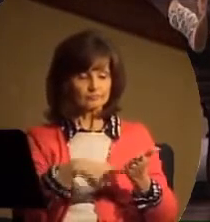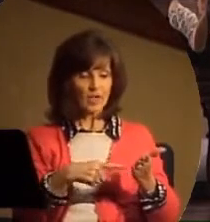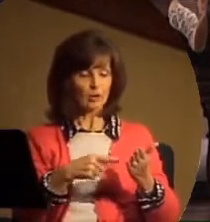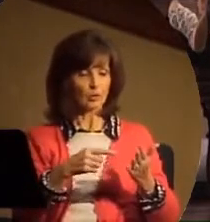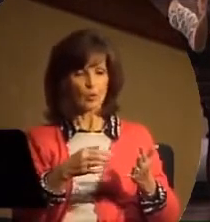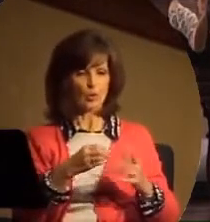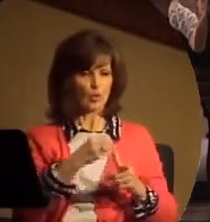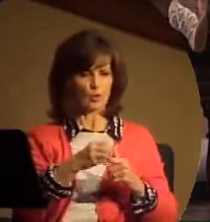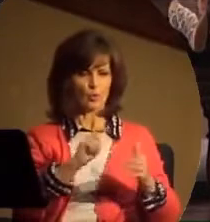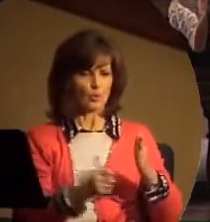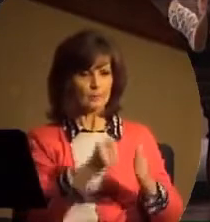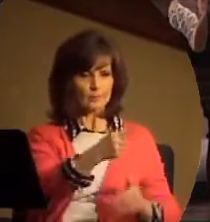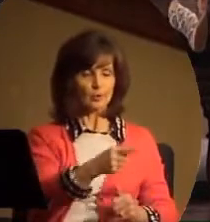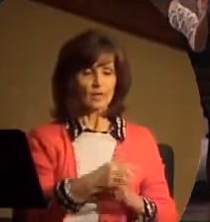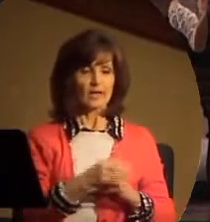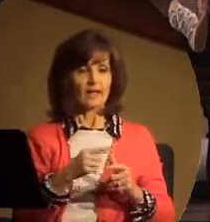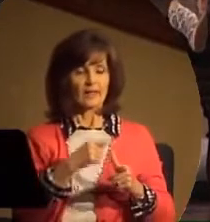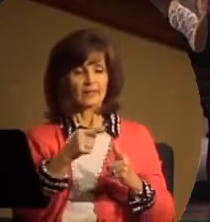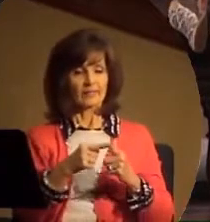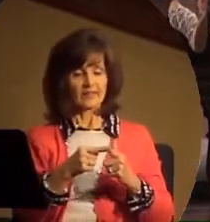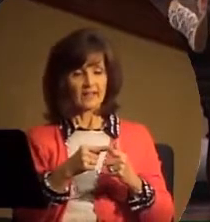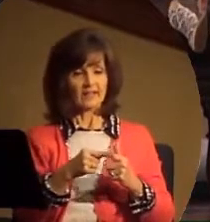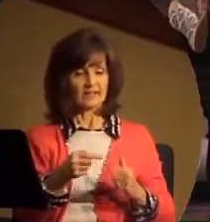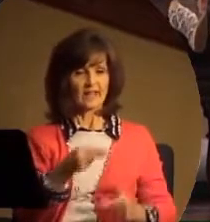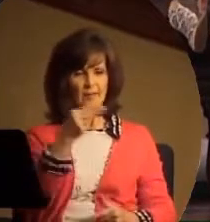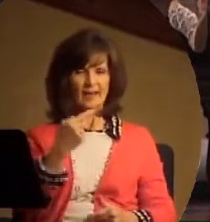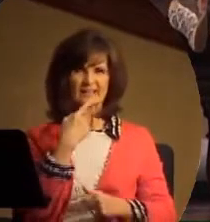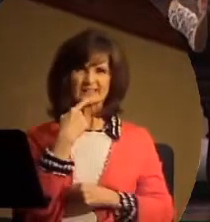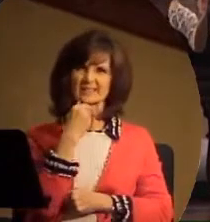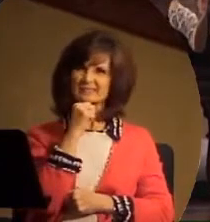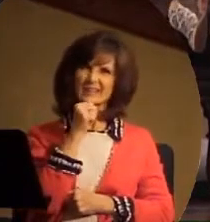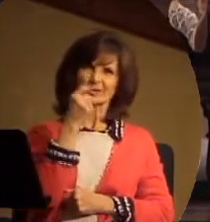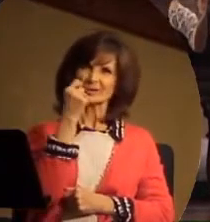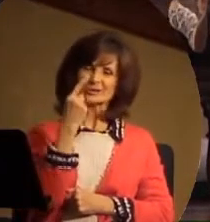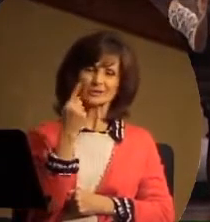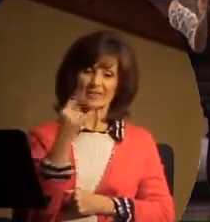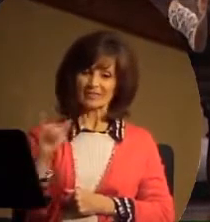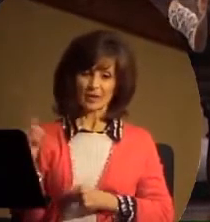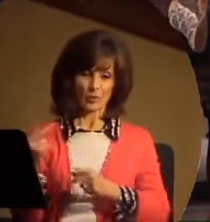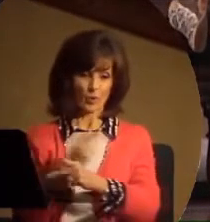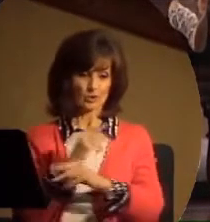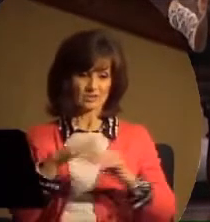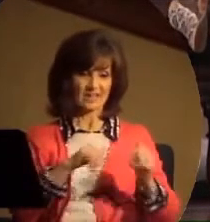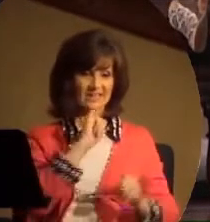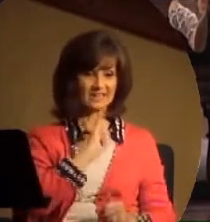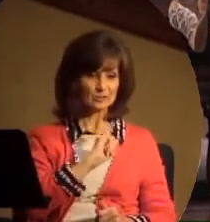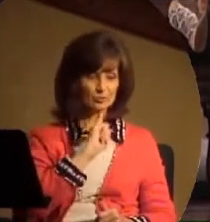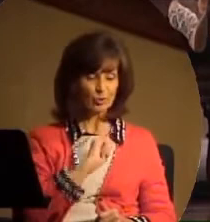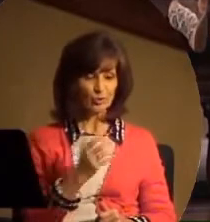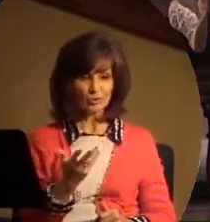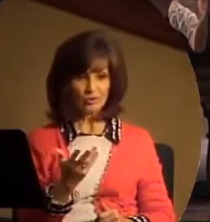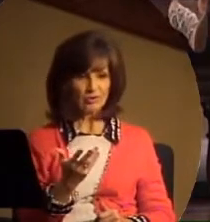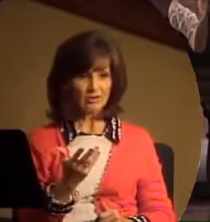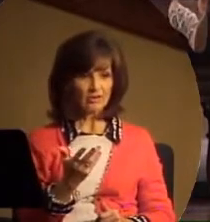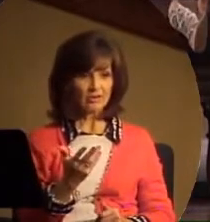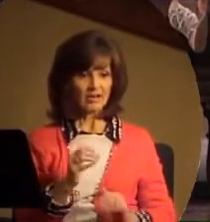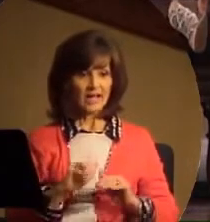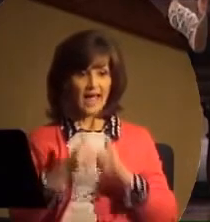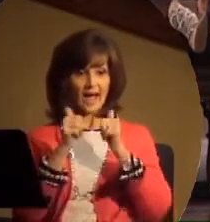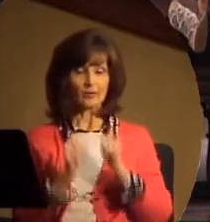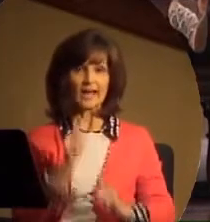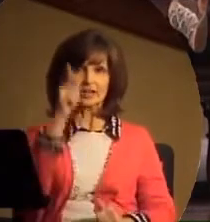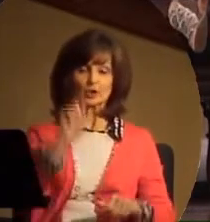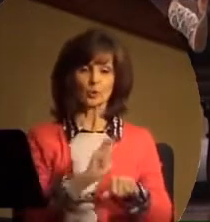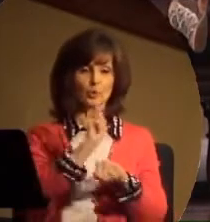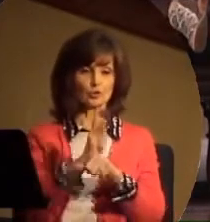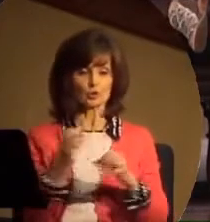to chastise y'all." And then Habakkuk said, "But I don't get that, because they're more wicked than we are. And how are you going to